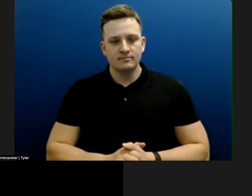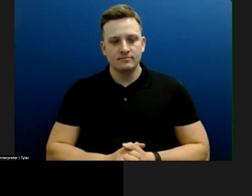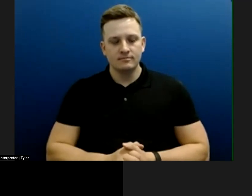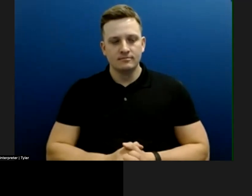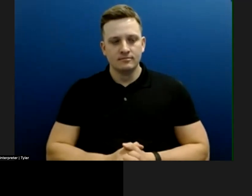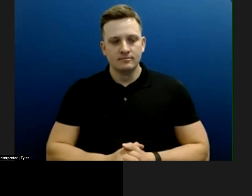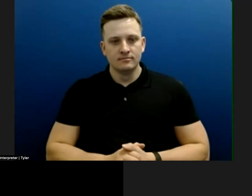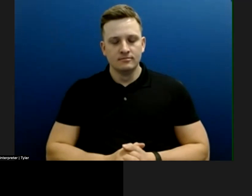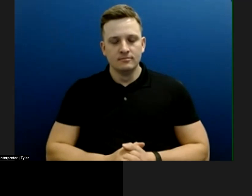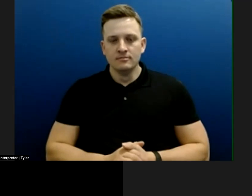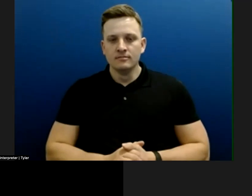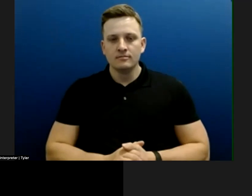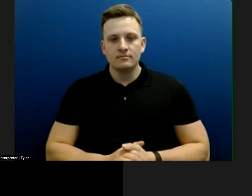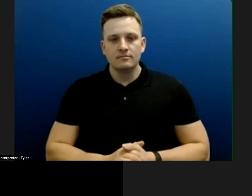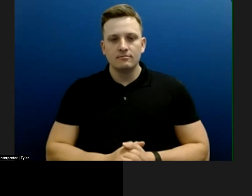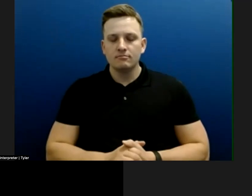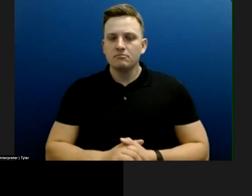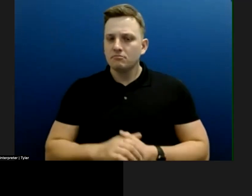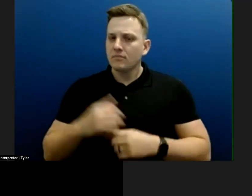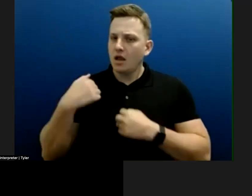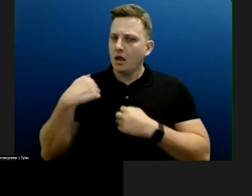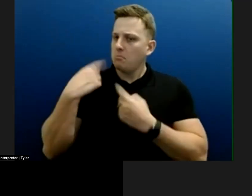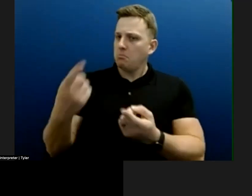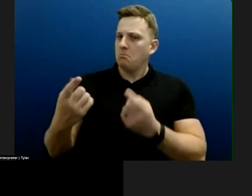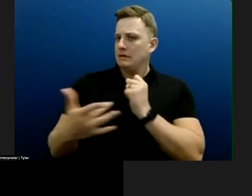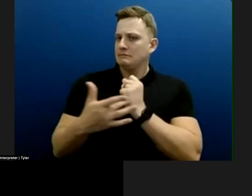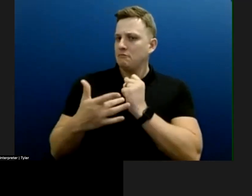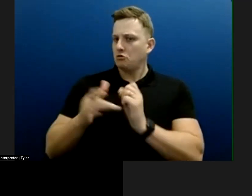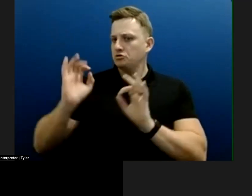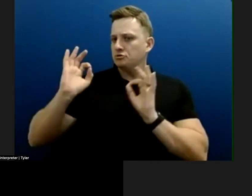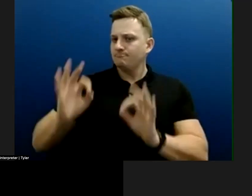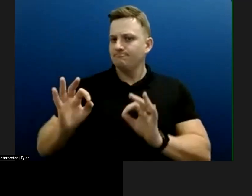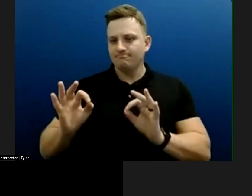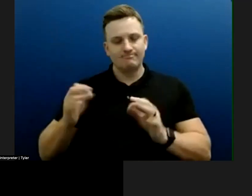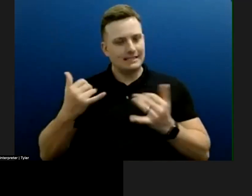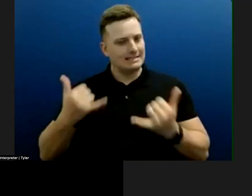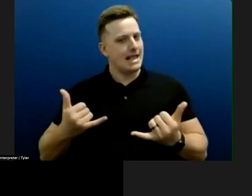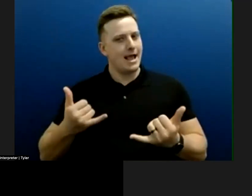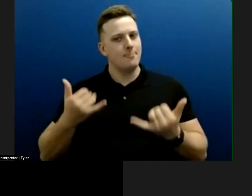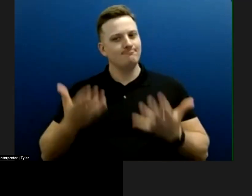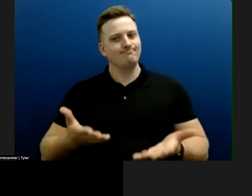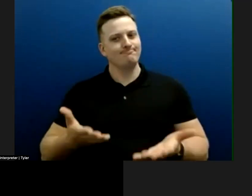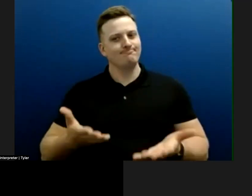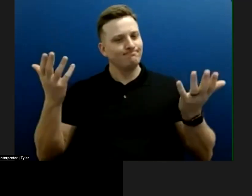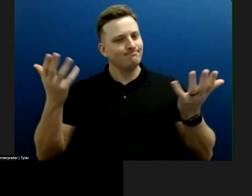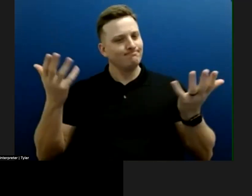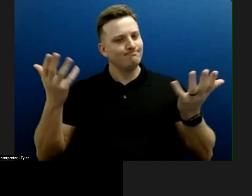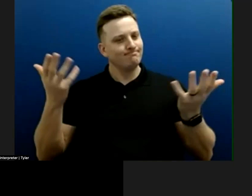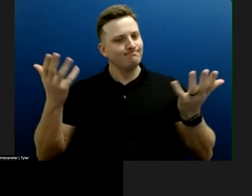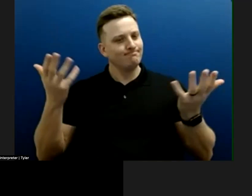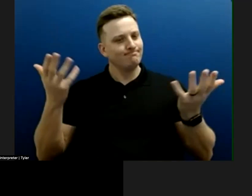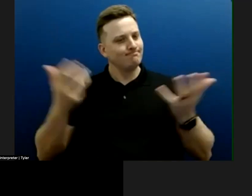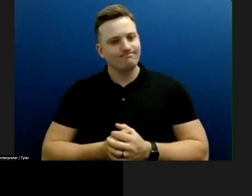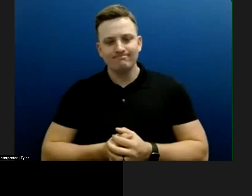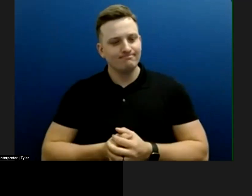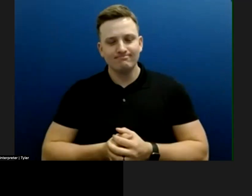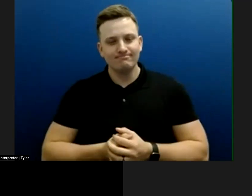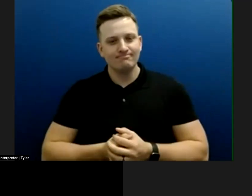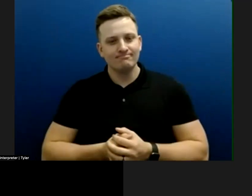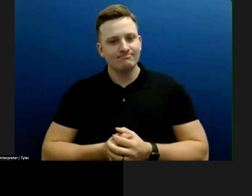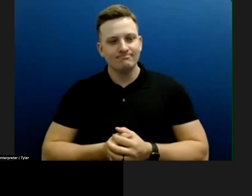And the technology was behaving itself so beautifully all day, but now it's decided to